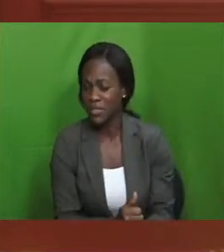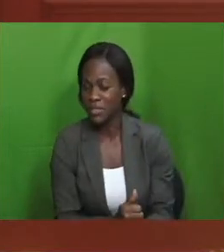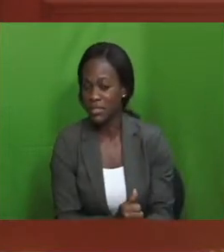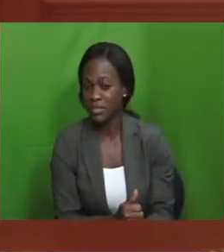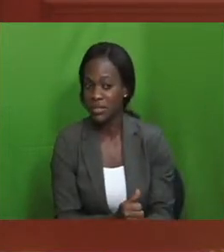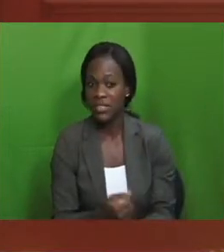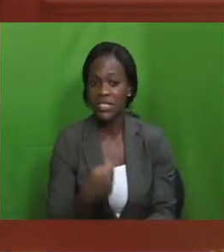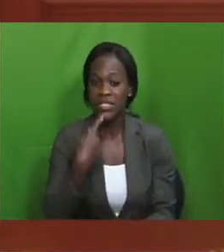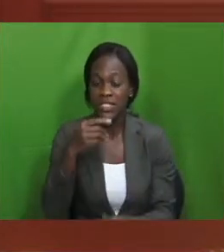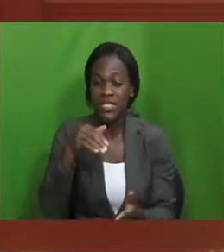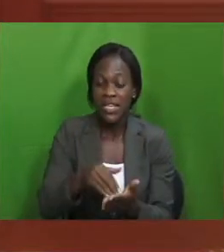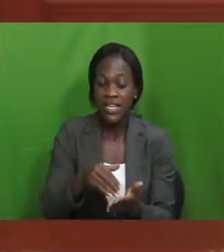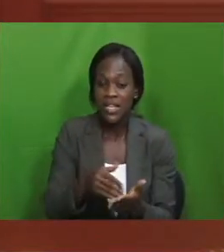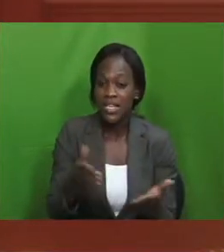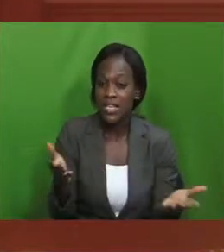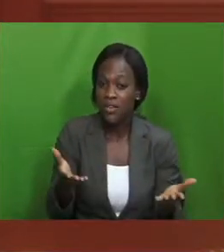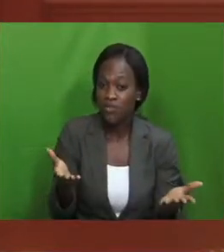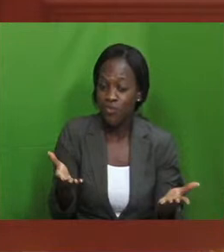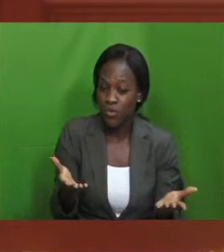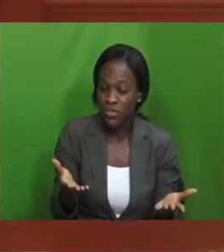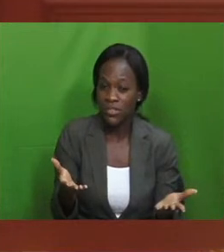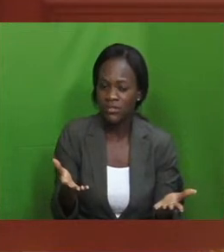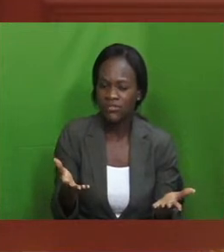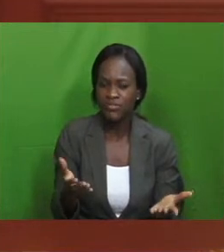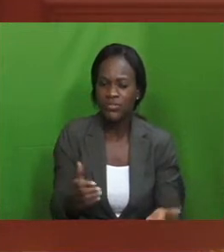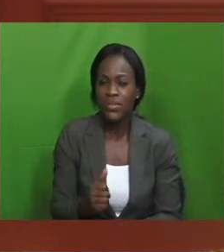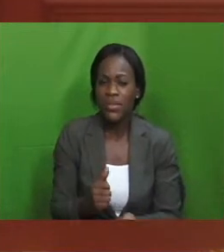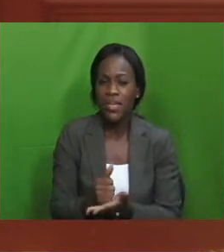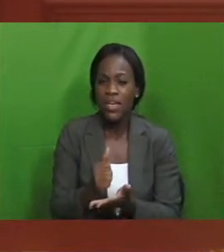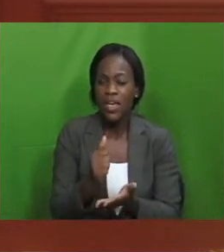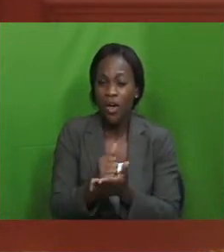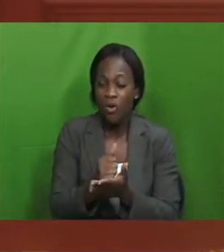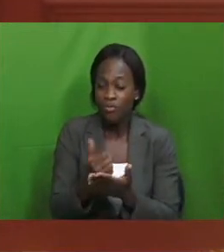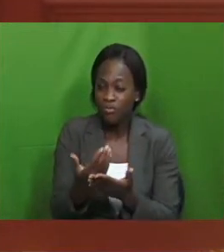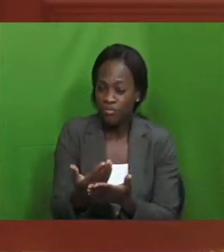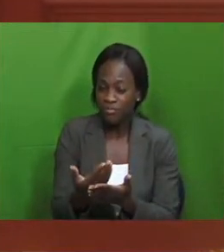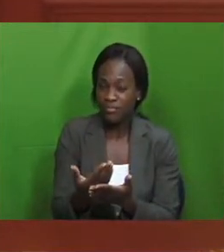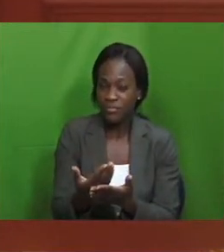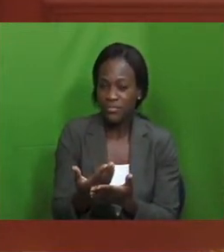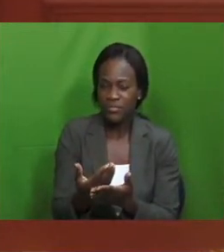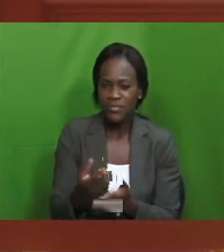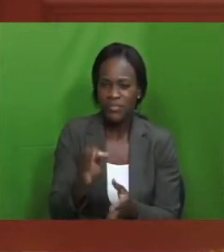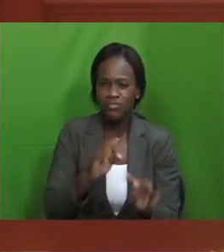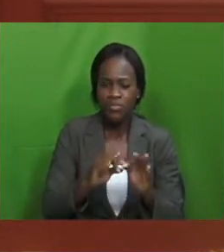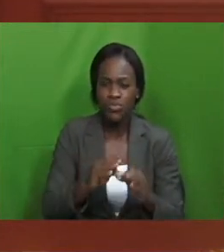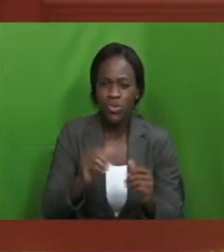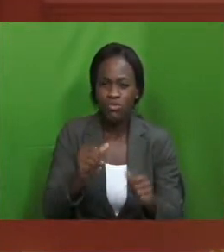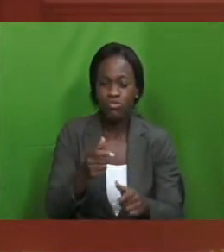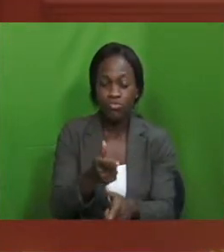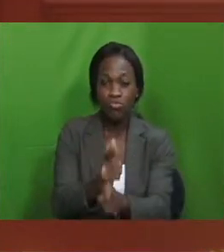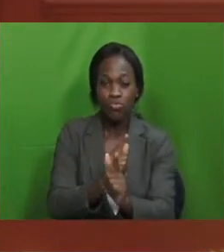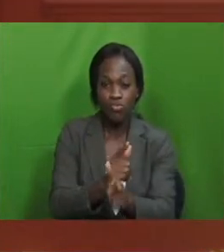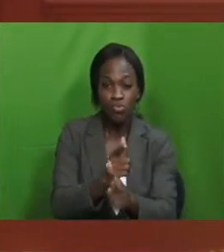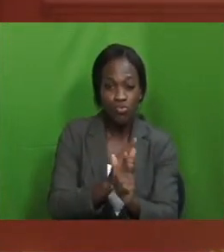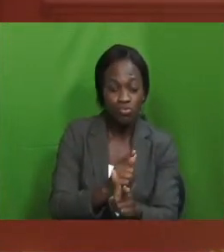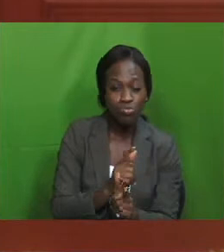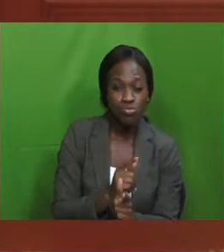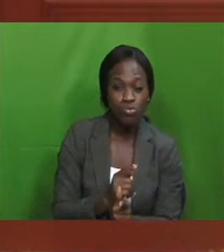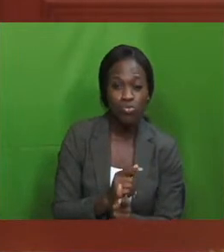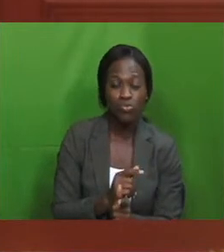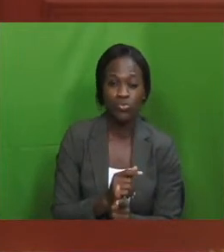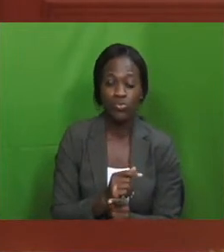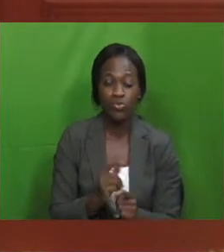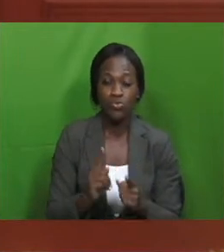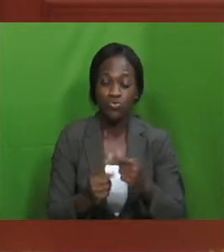would increase the CAP-based program by 150 million to, among others, facilitate credit of 50 million to support the